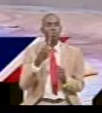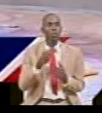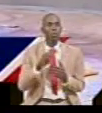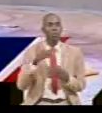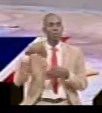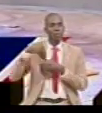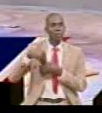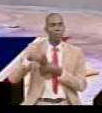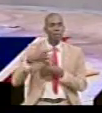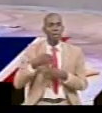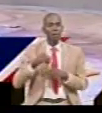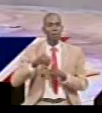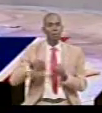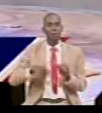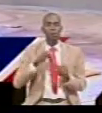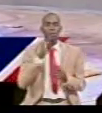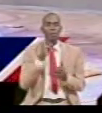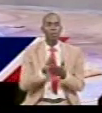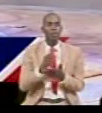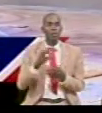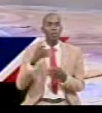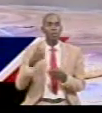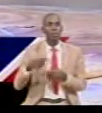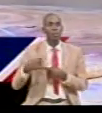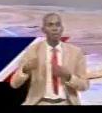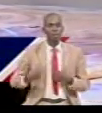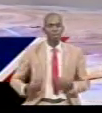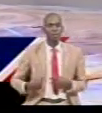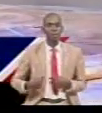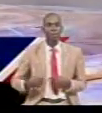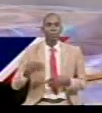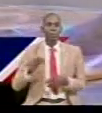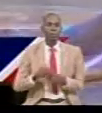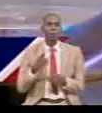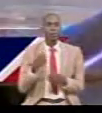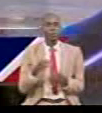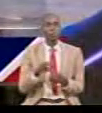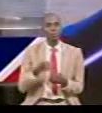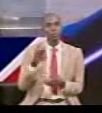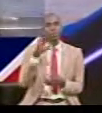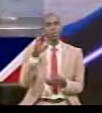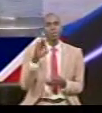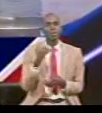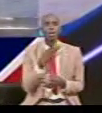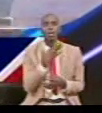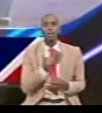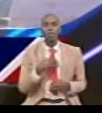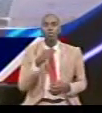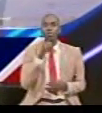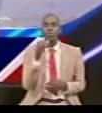and circumcision is that of the heart, in the spirit,